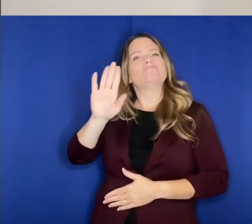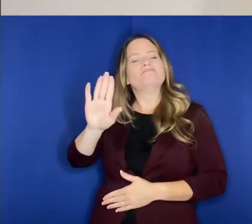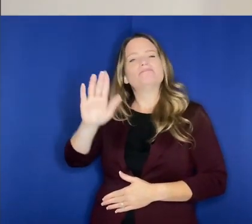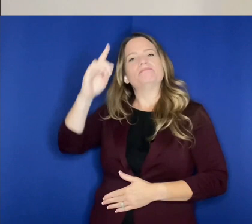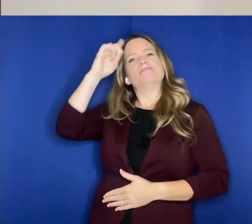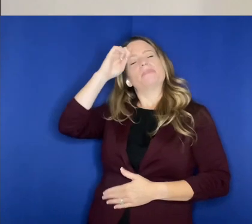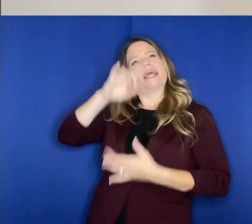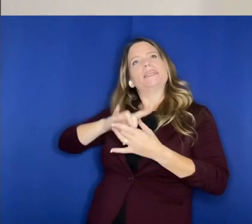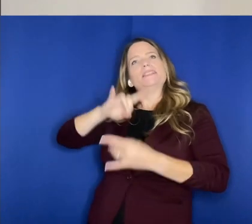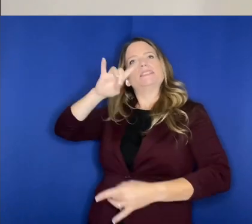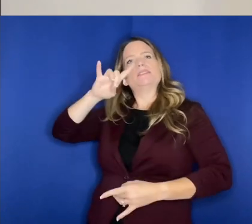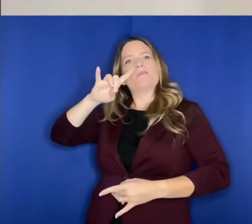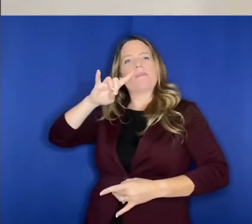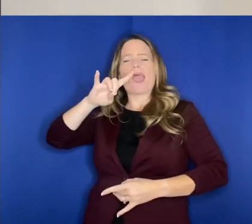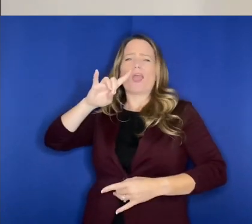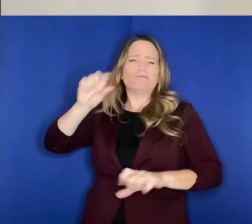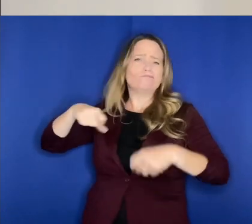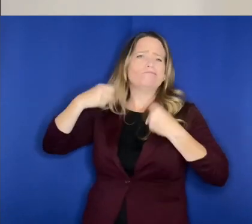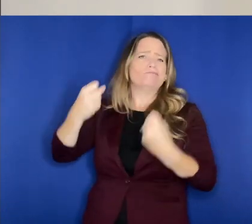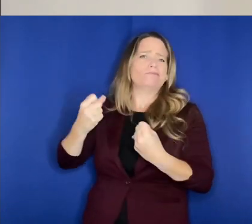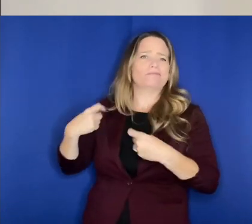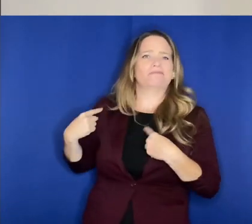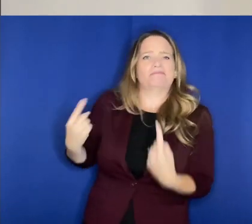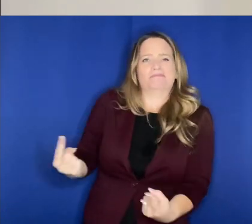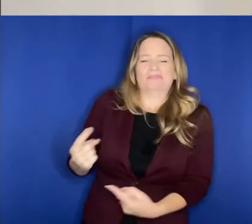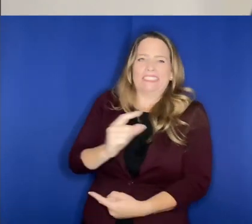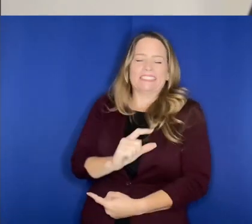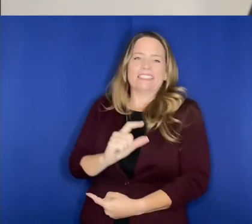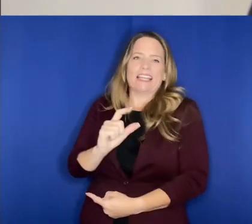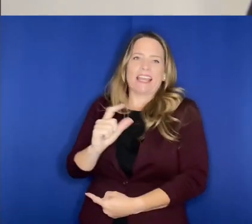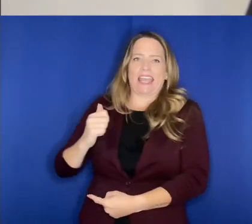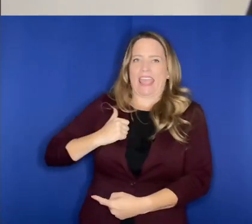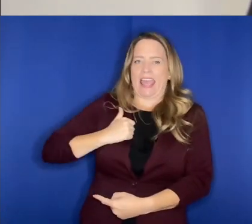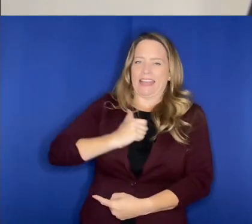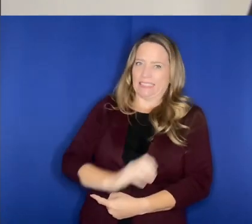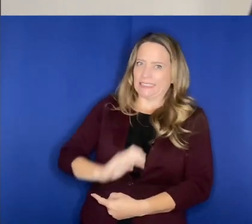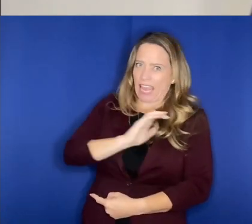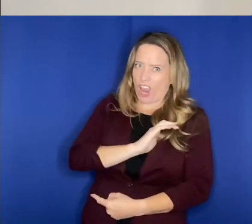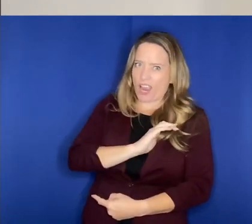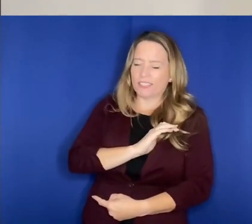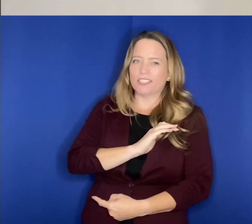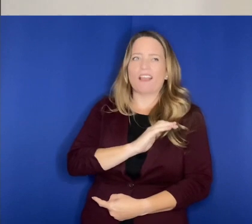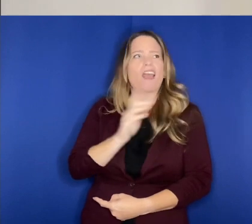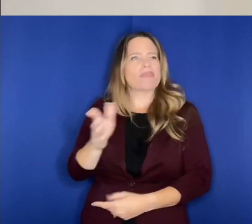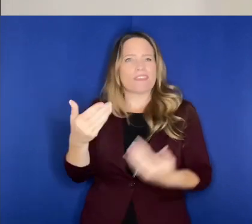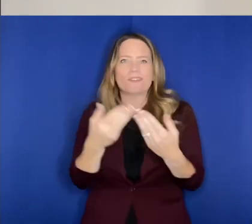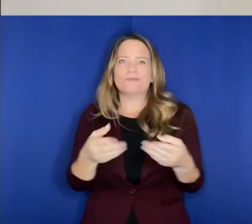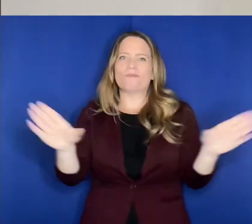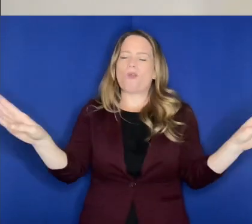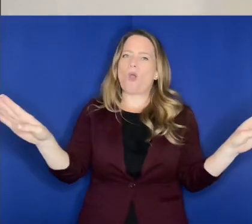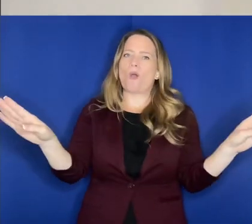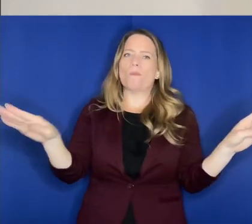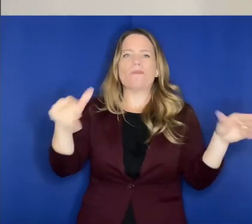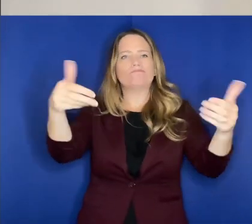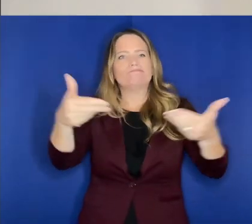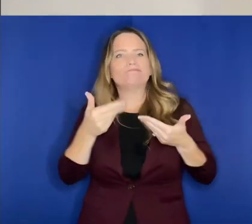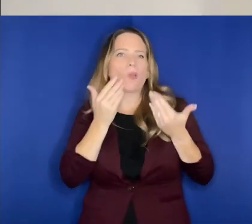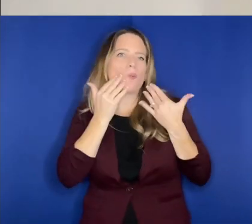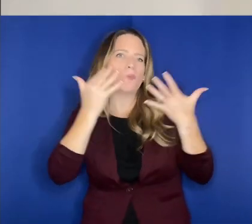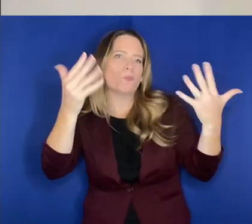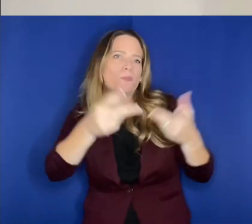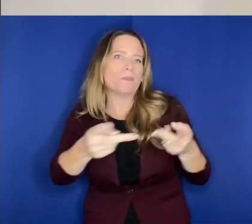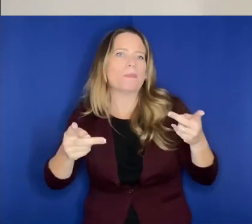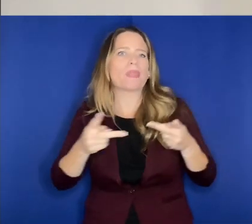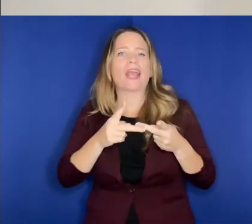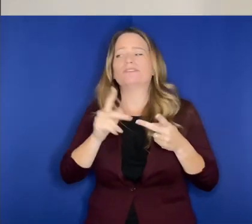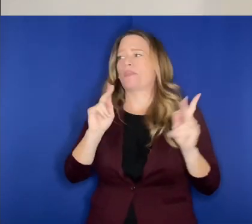spirit which have long been central to the Canadian character, this country provided a welcoming